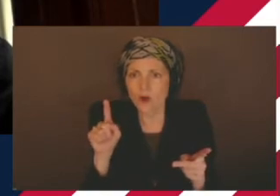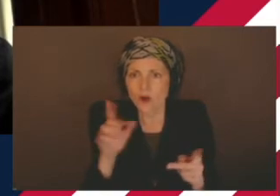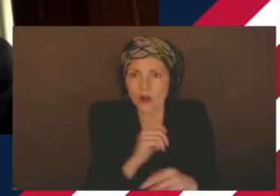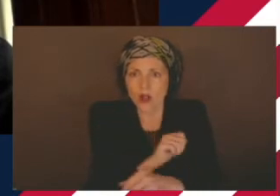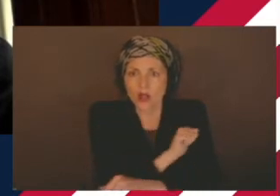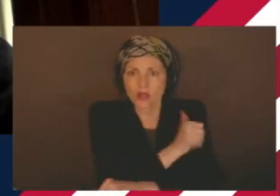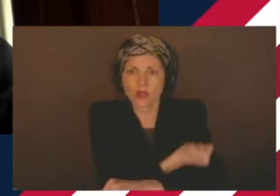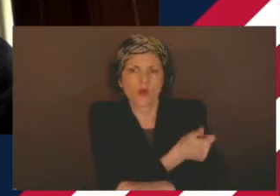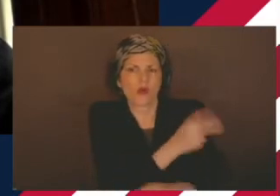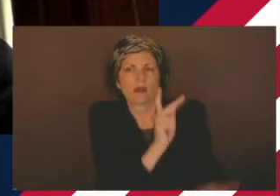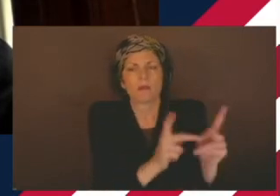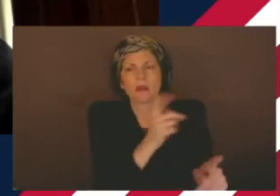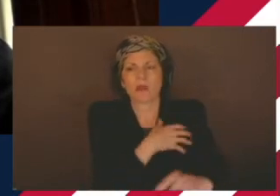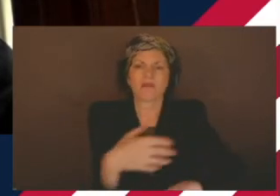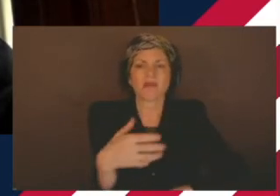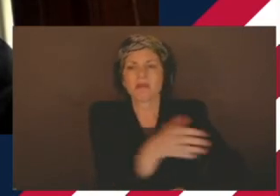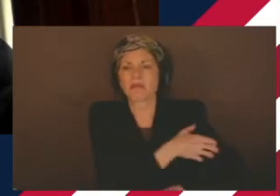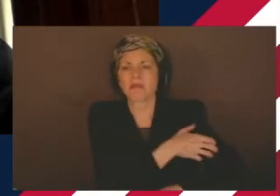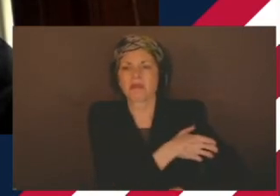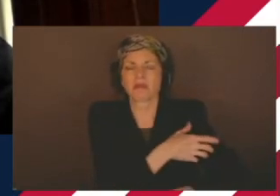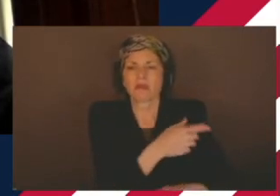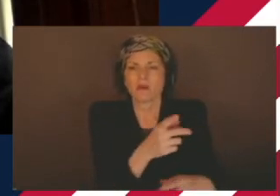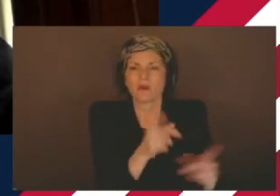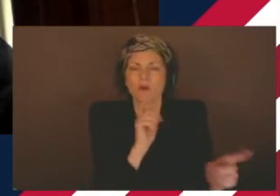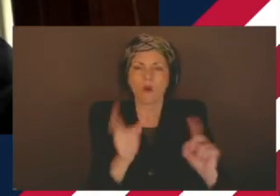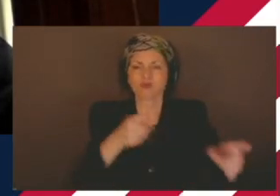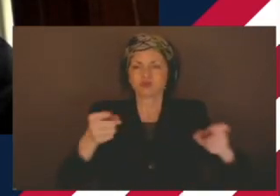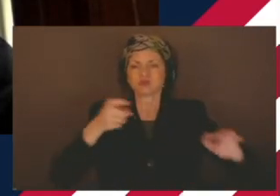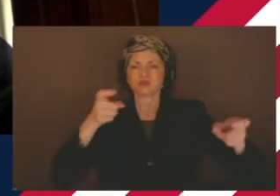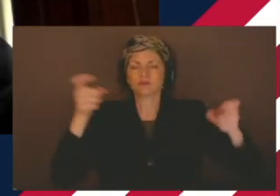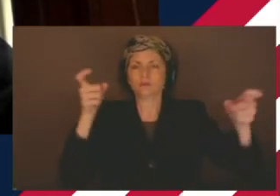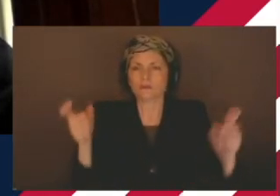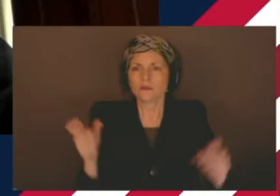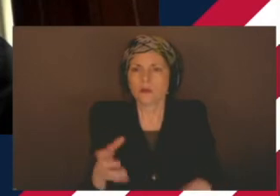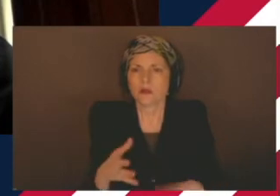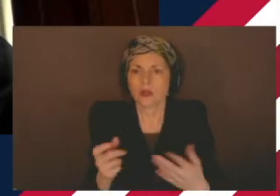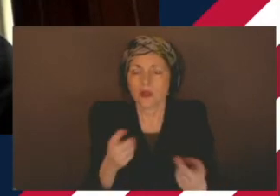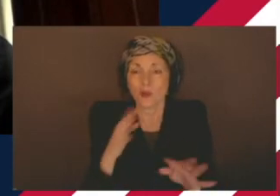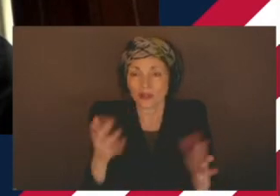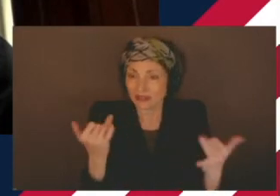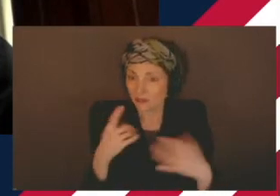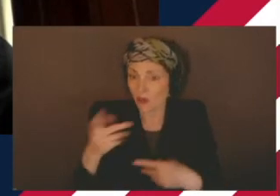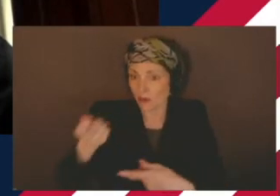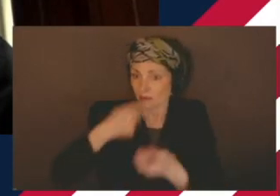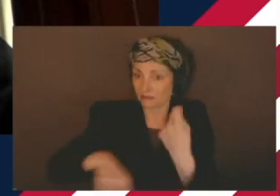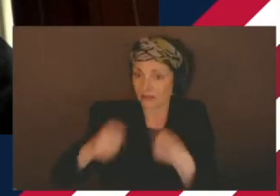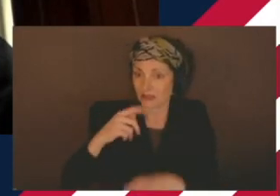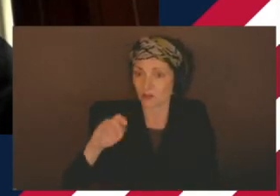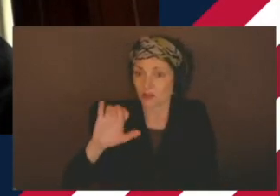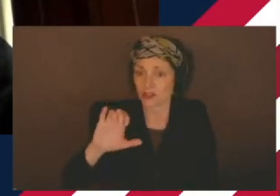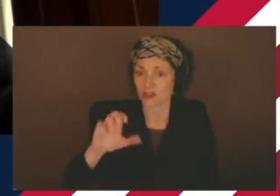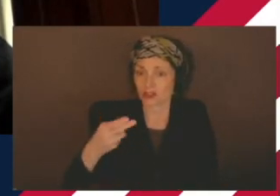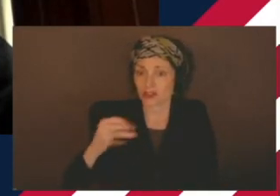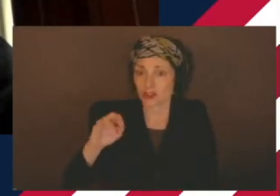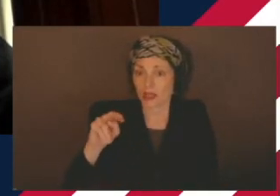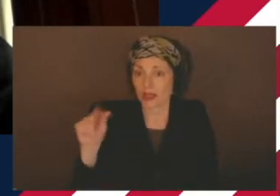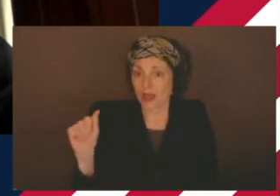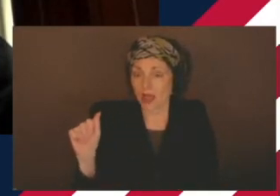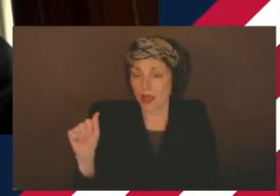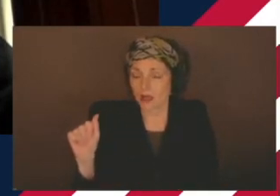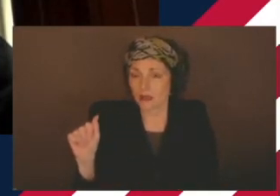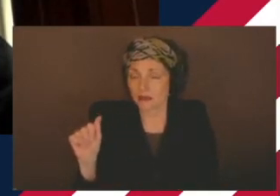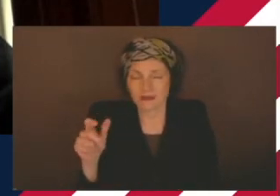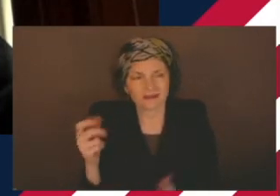in multilateral bodies where the US has pulled back, only to be replaced by China. Renewing our commitment to multilateralism while updating